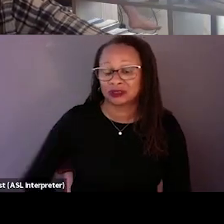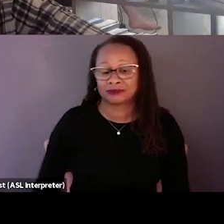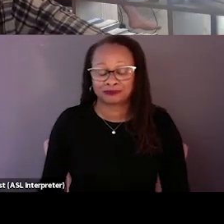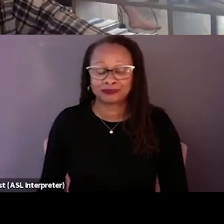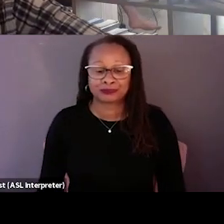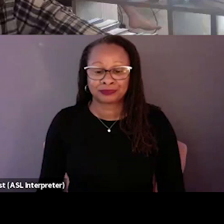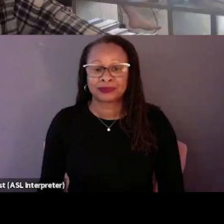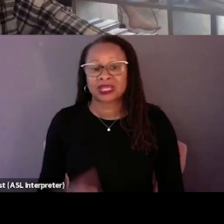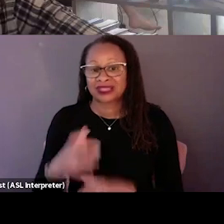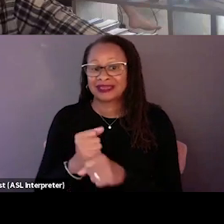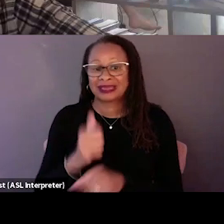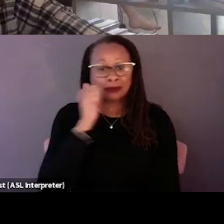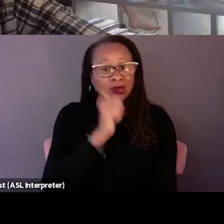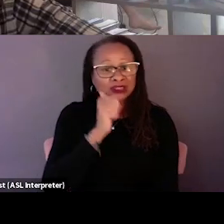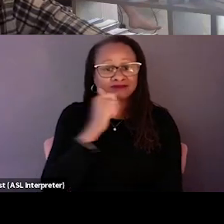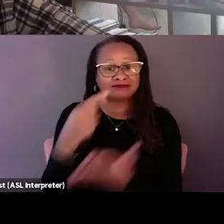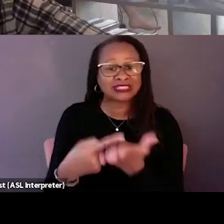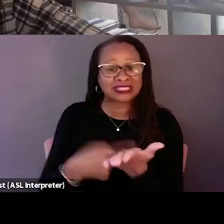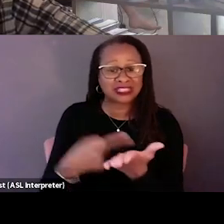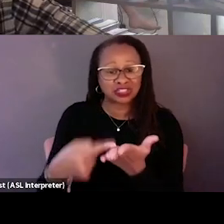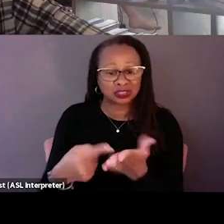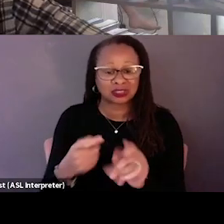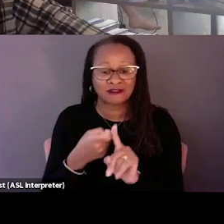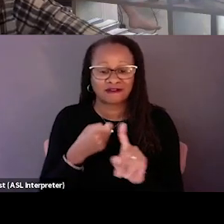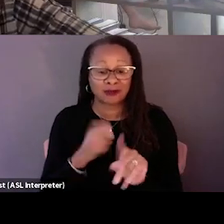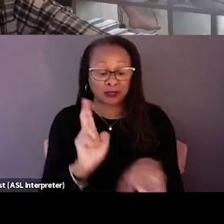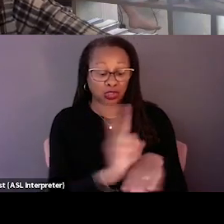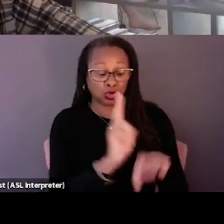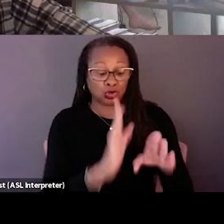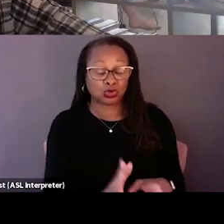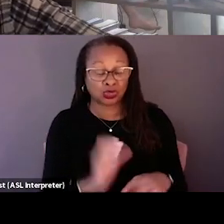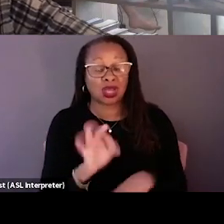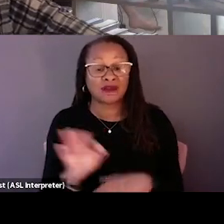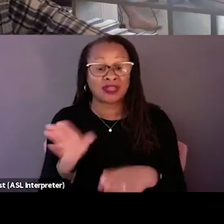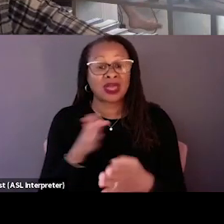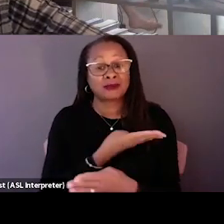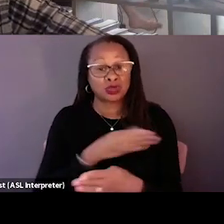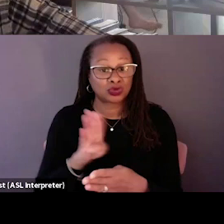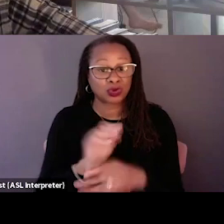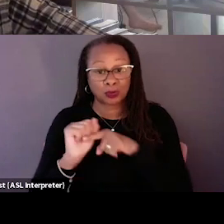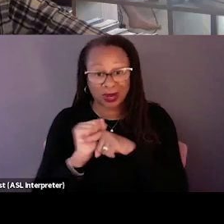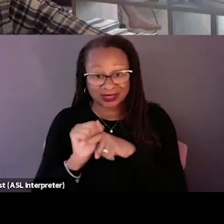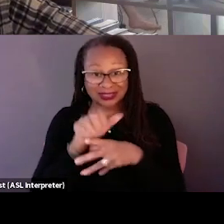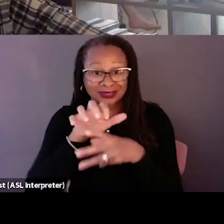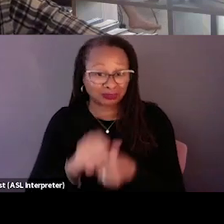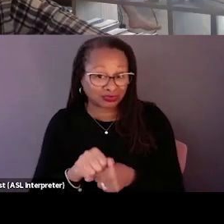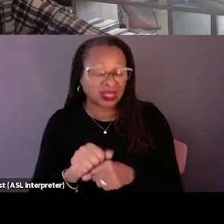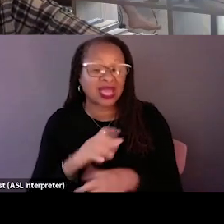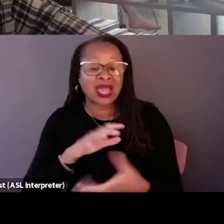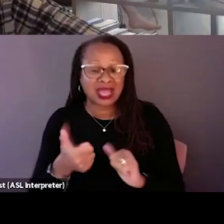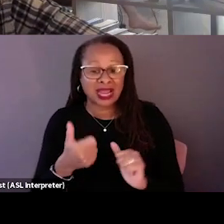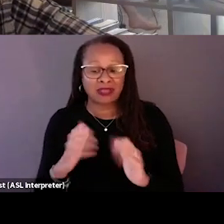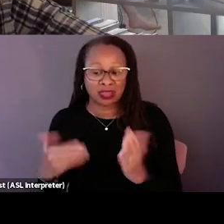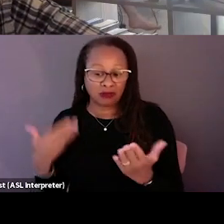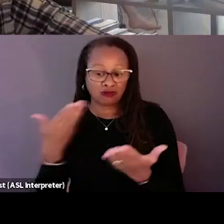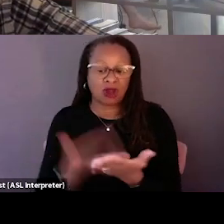a practical discussion from the Mm. users of these musical practices and how they got